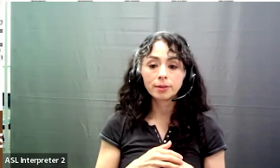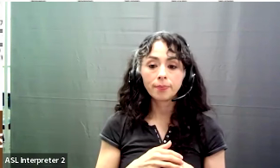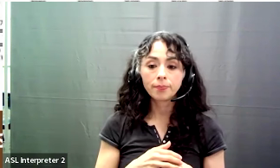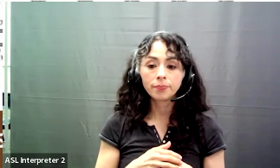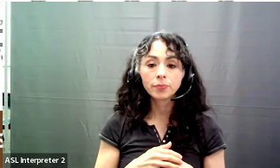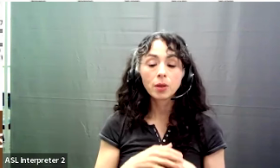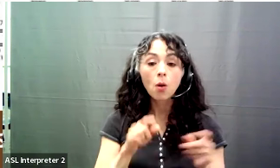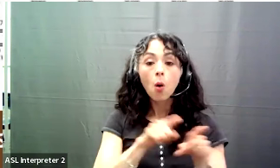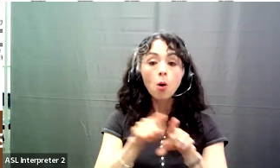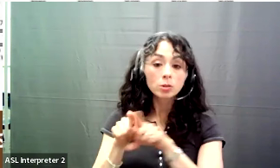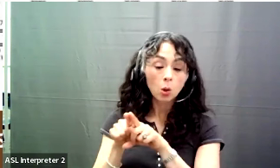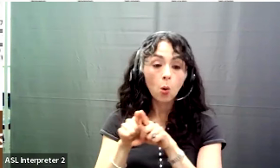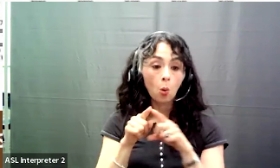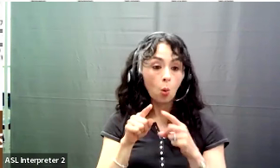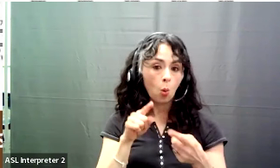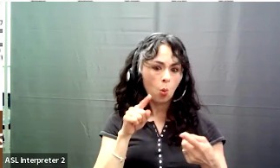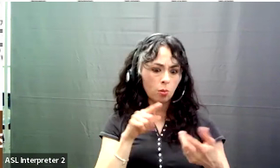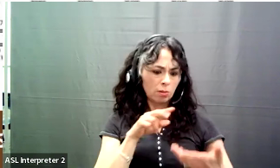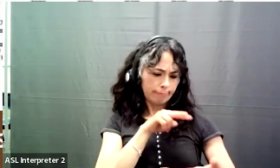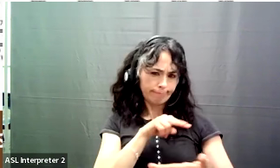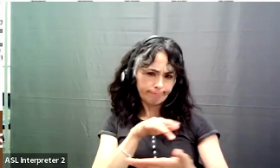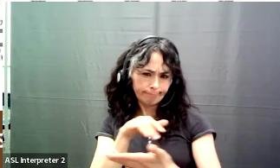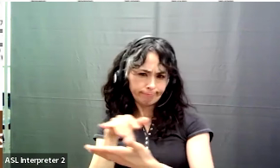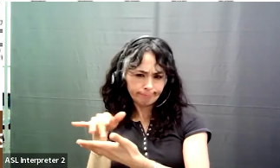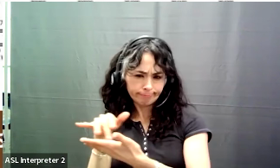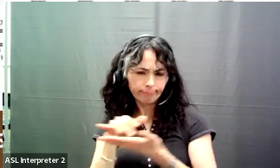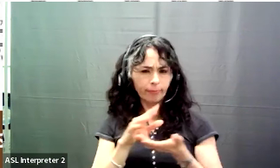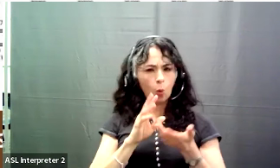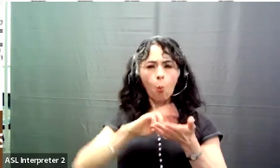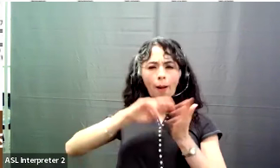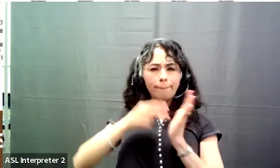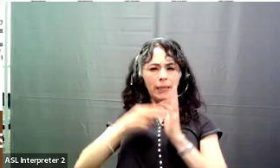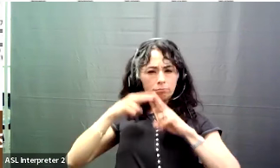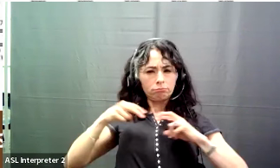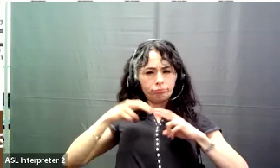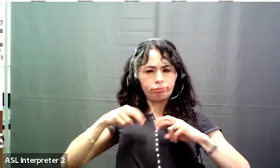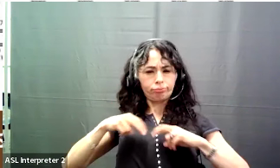also interpretations or models that allow us to